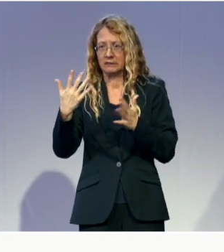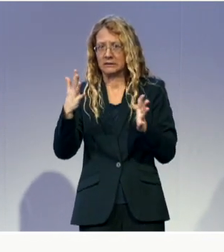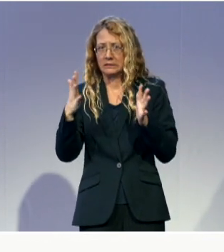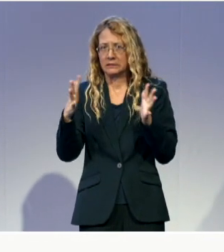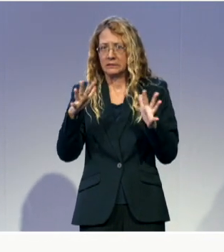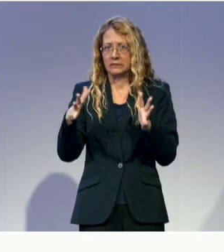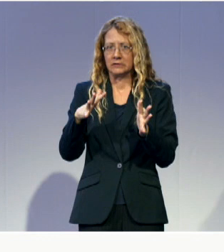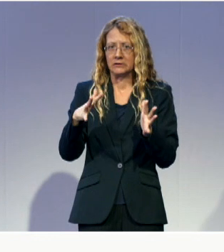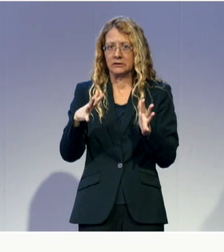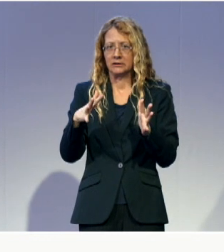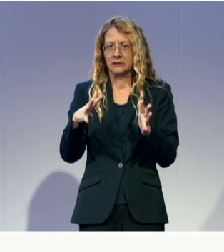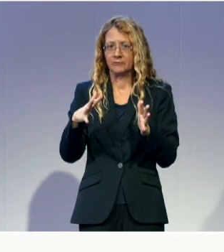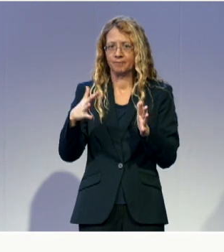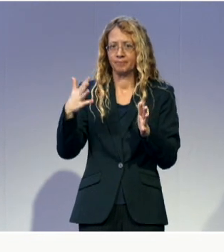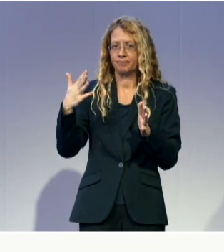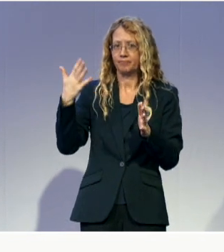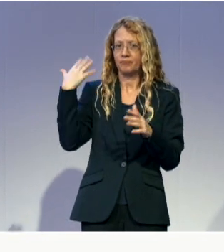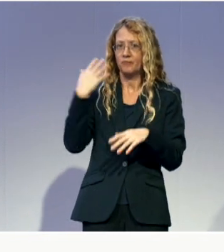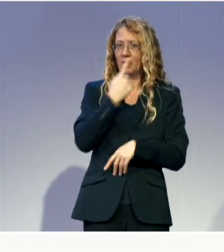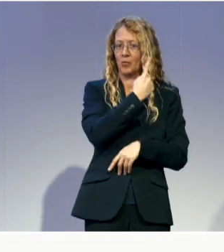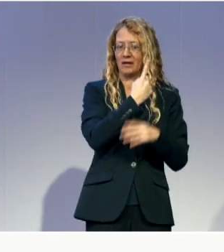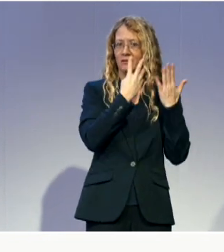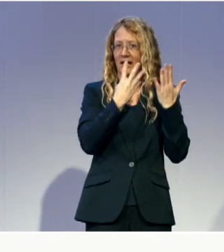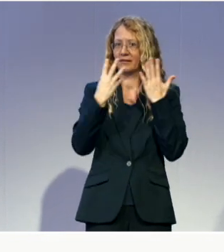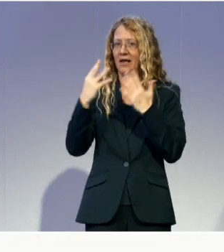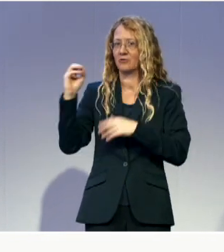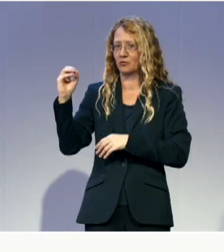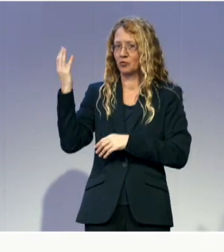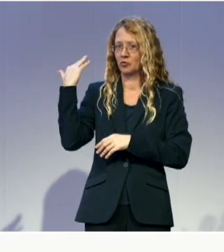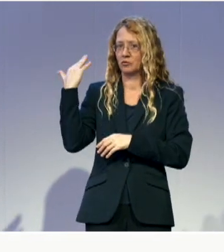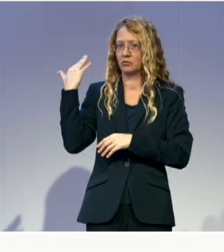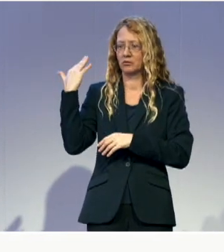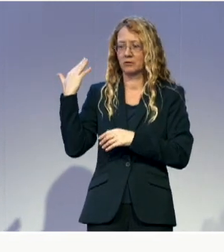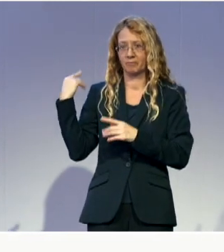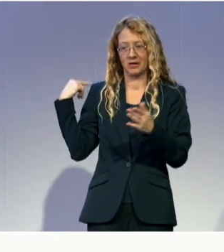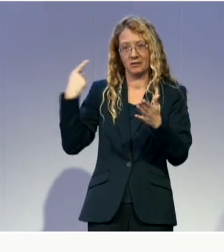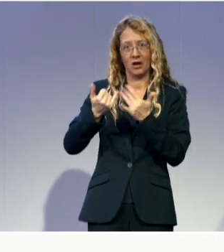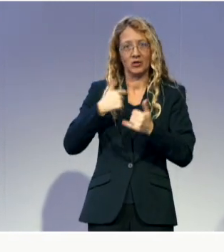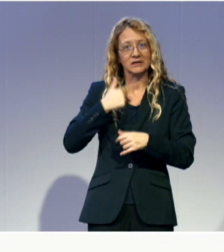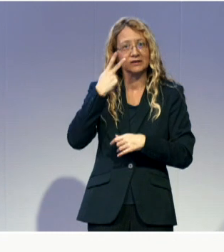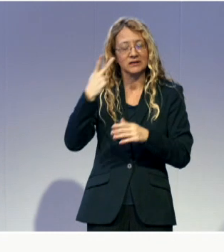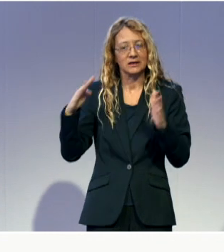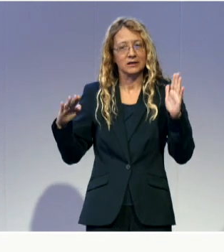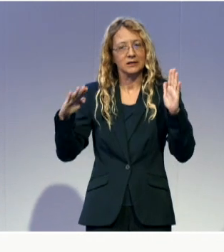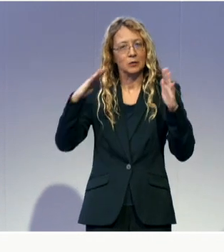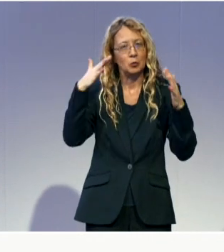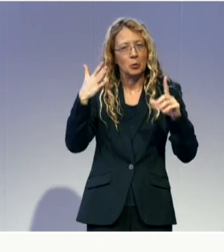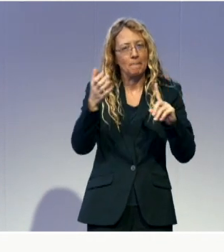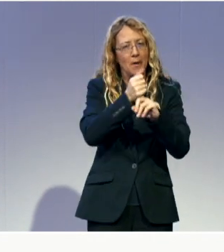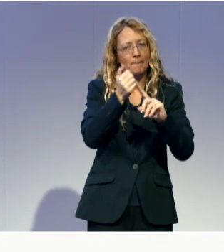1990 when Senator Harkin was on the floor of the US Senate and since I was 9. But